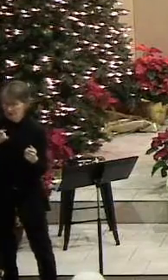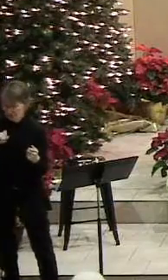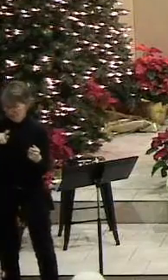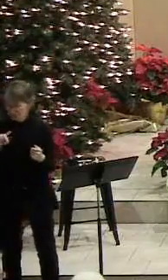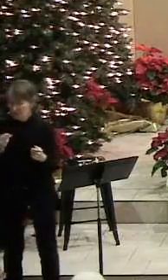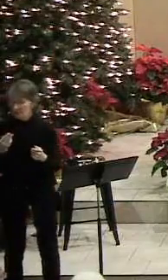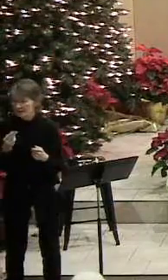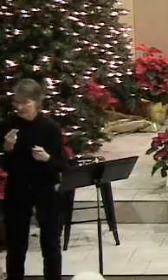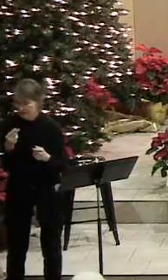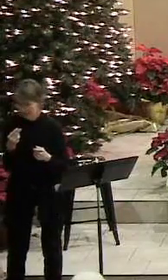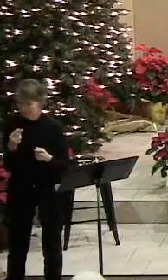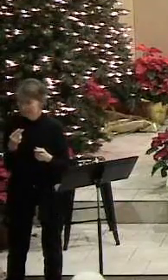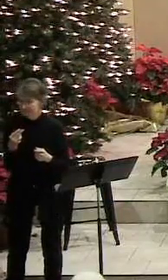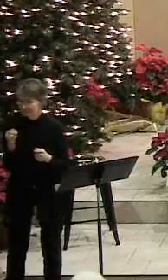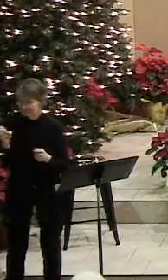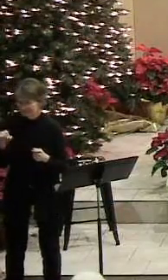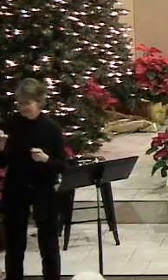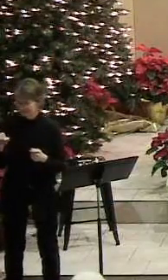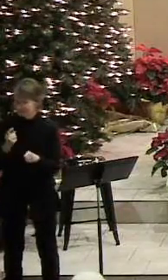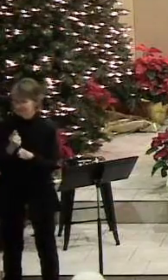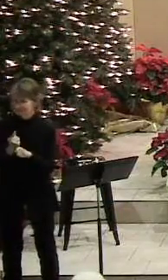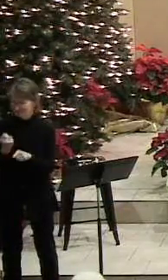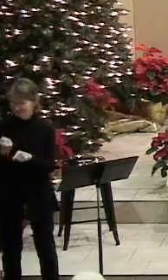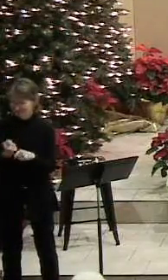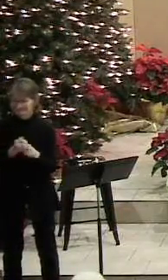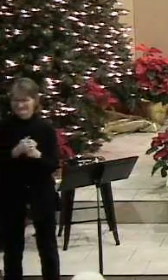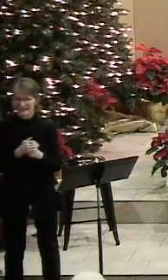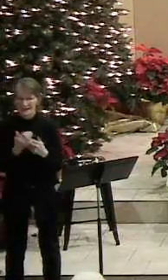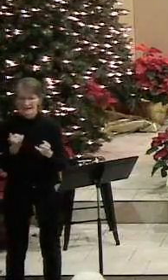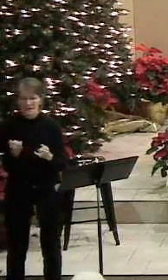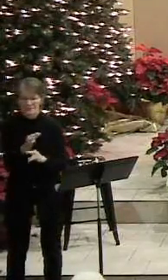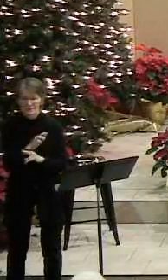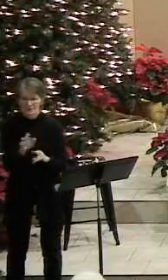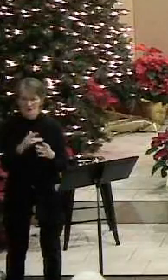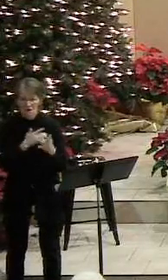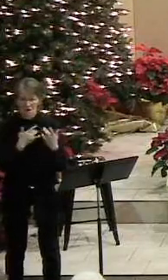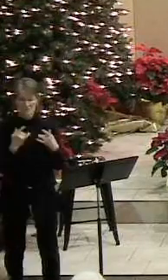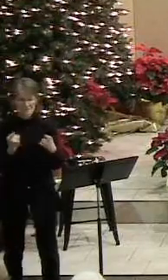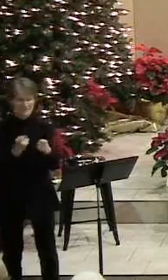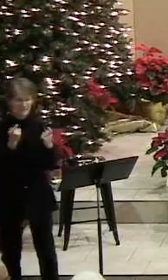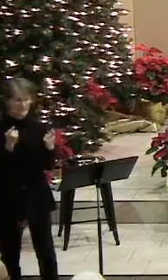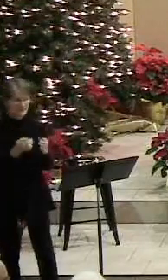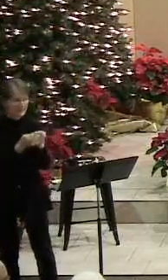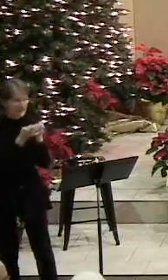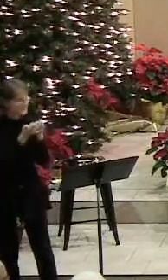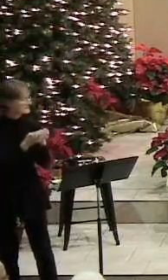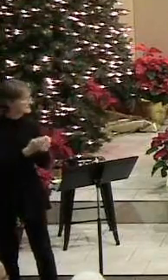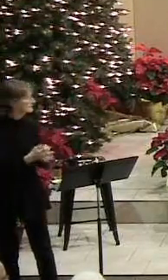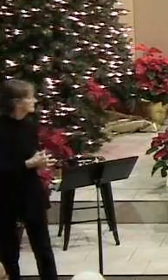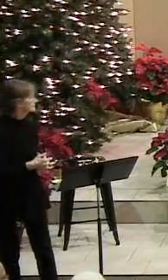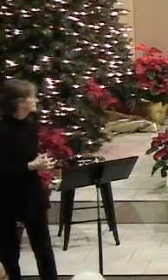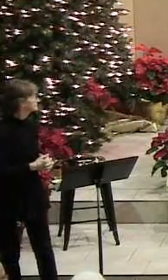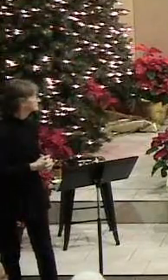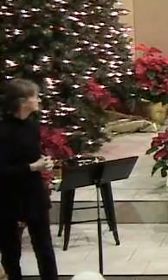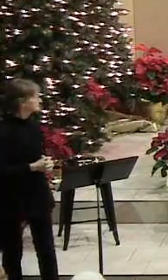am Jeannie Hammond, your lector. Let us prepare our hearts to celebrate Holy Mass.